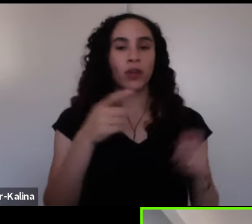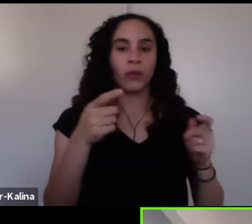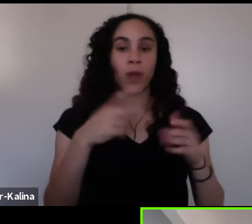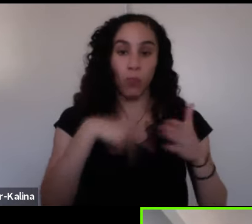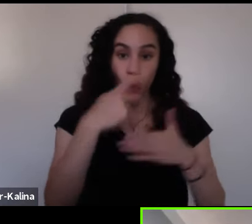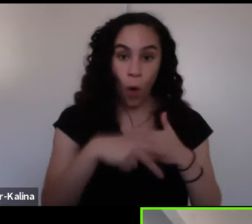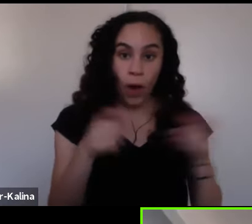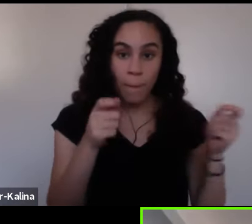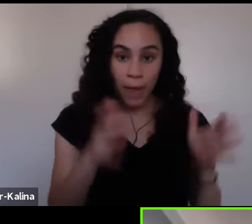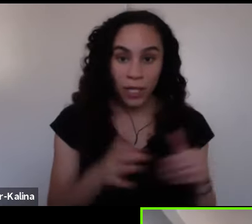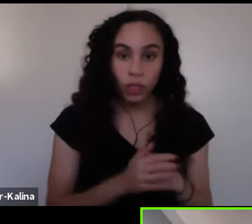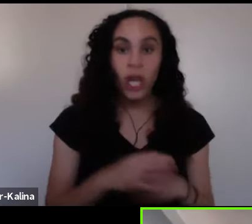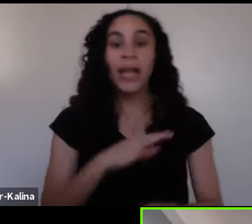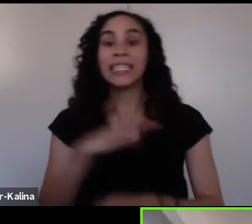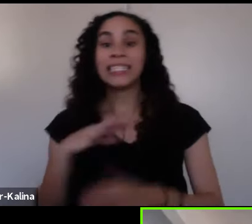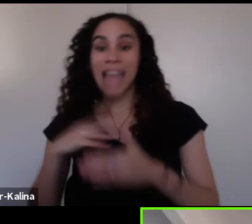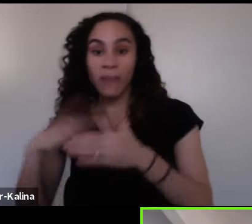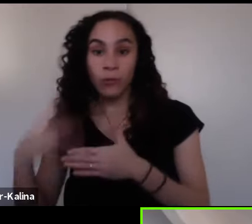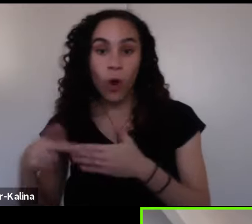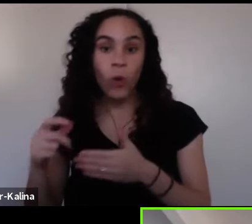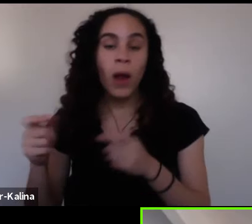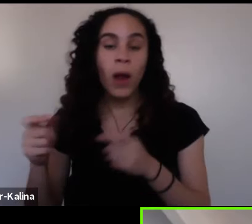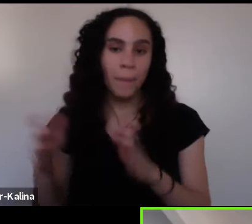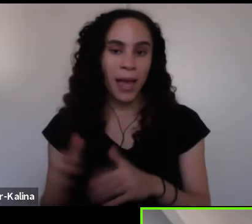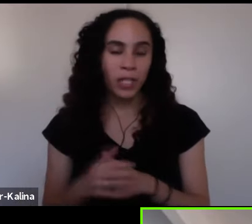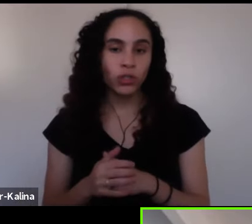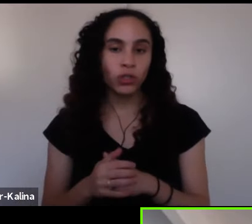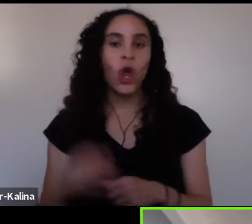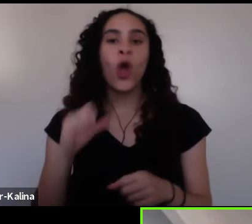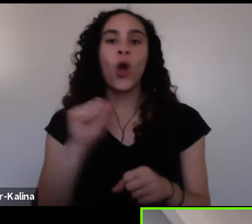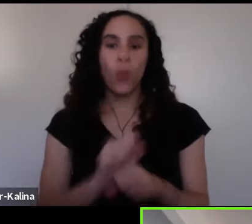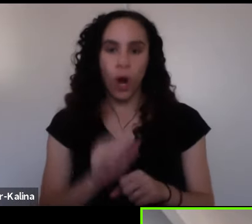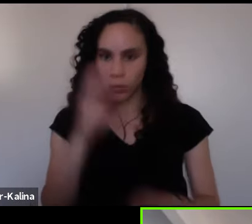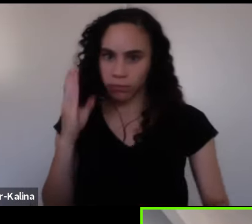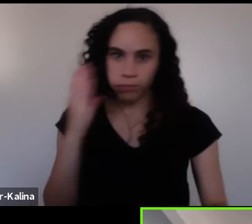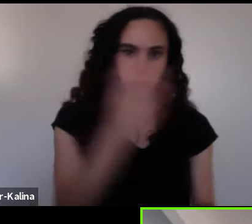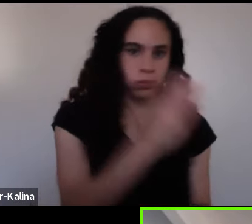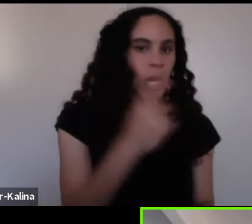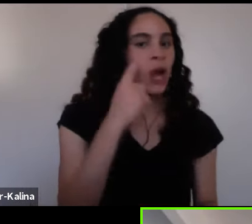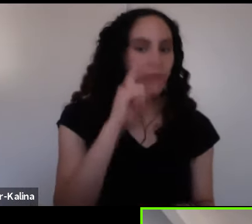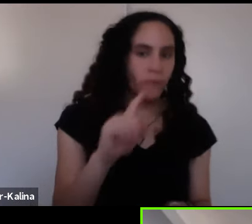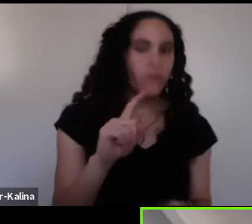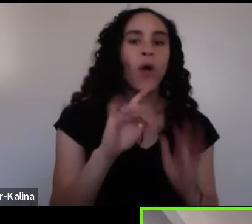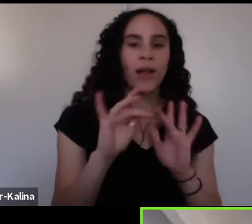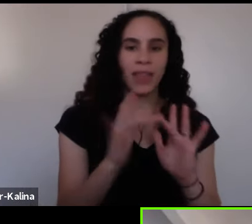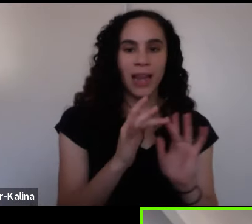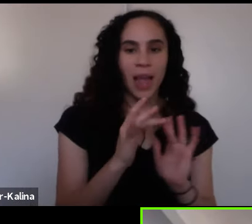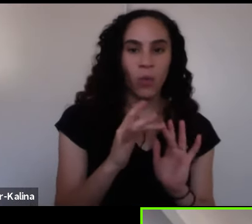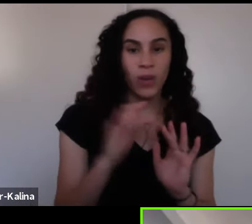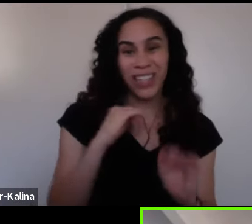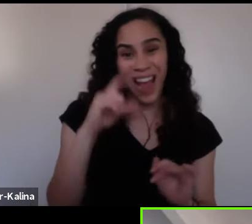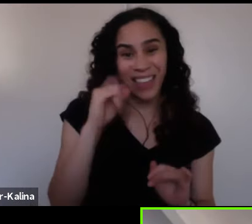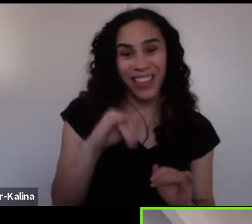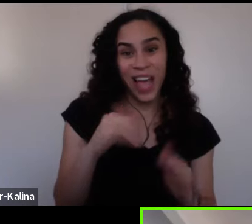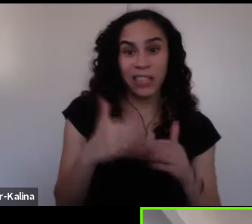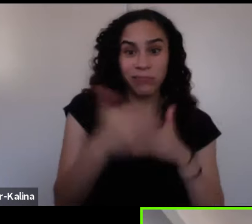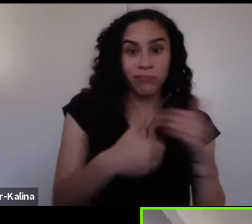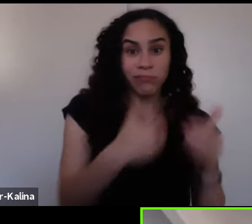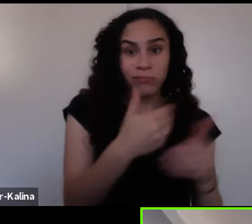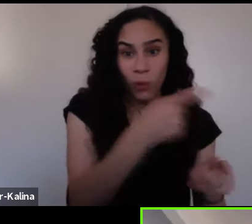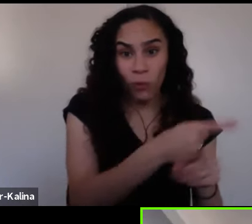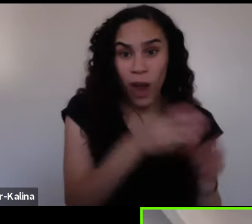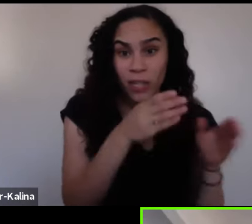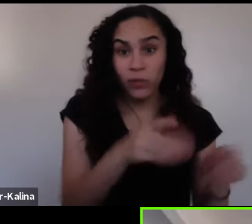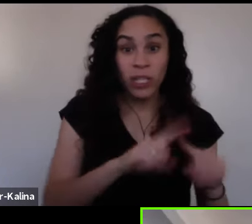program managers that work directly for the affinity networks. I think that's a step in the right direction. But again, I don't think that